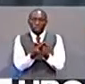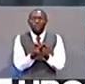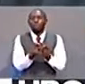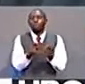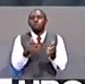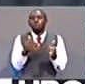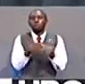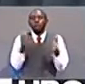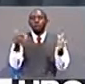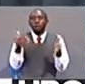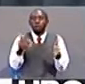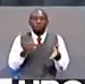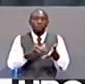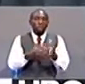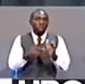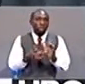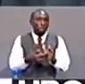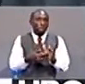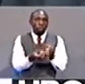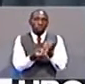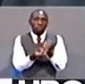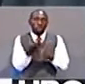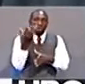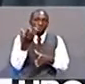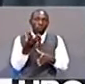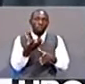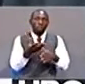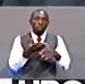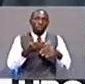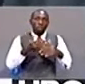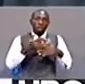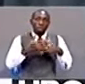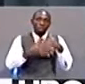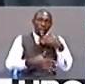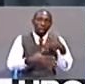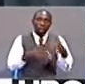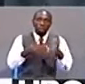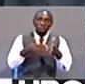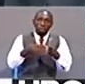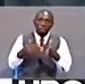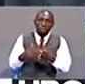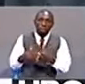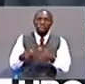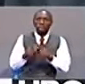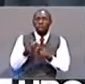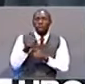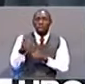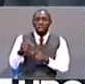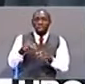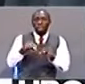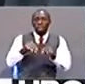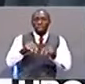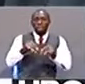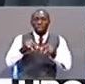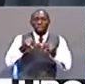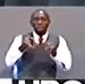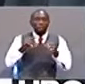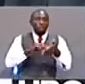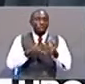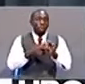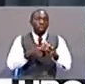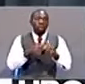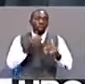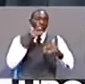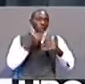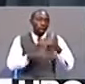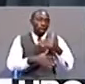formation of plaques, formation of clot, and other substance, which occludes the blood supply